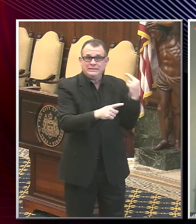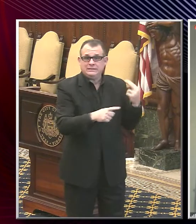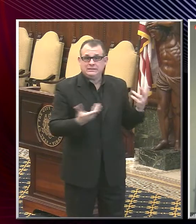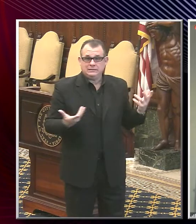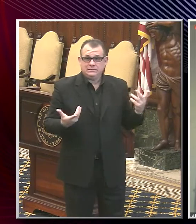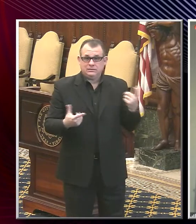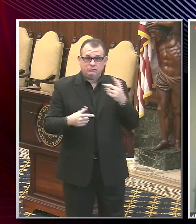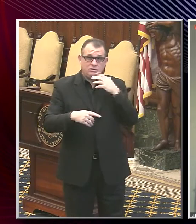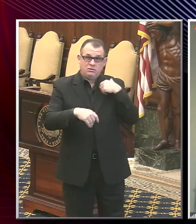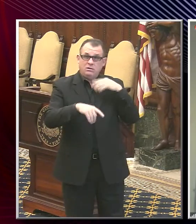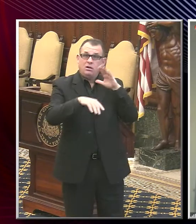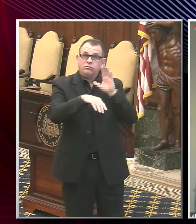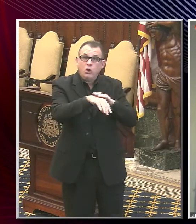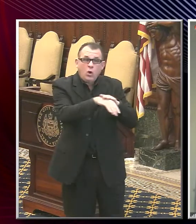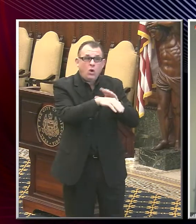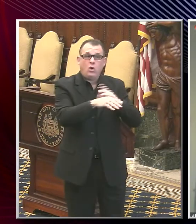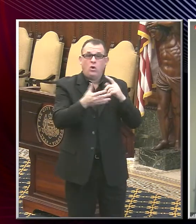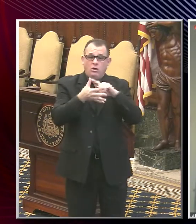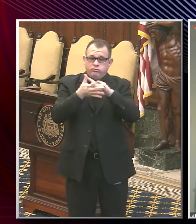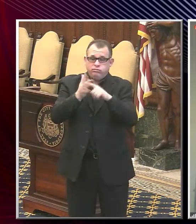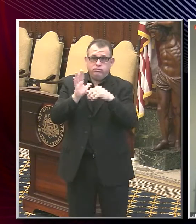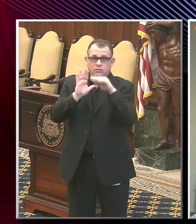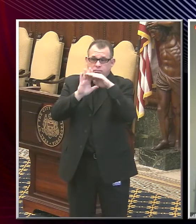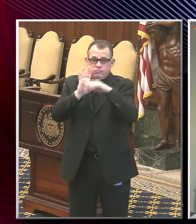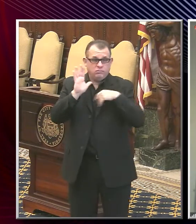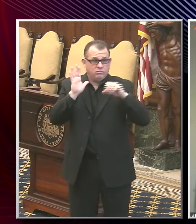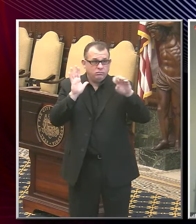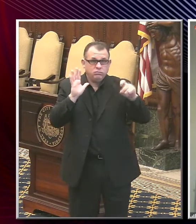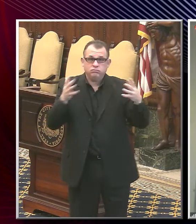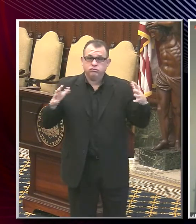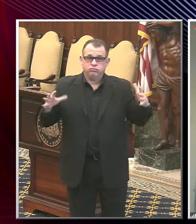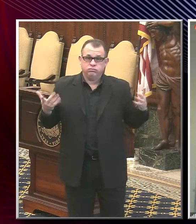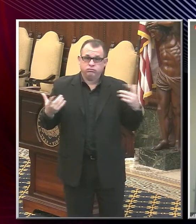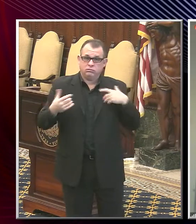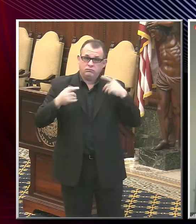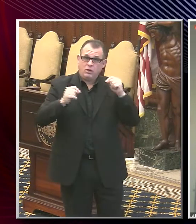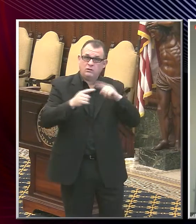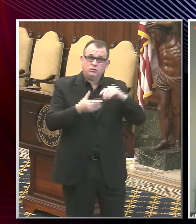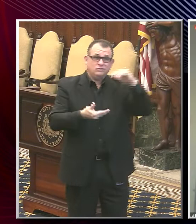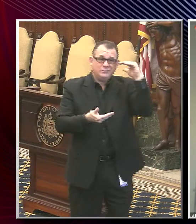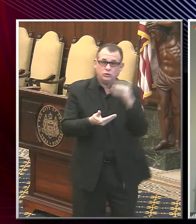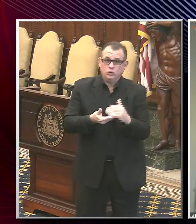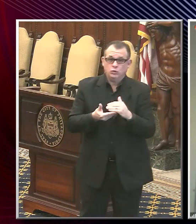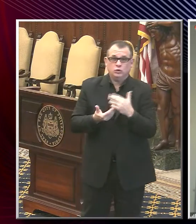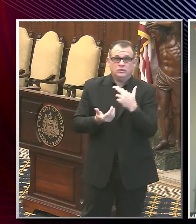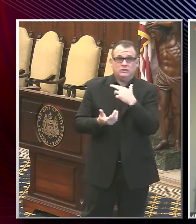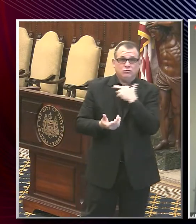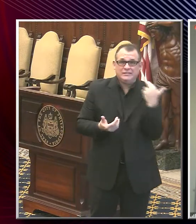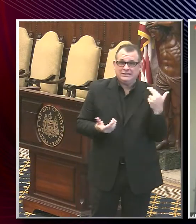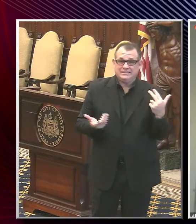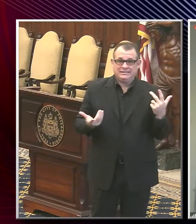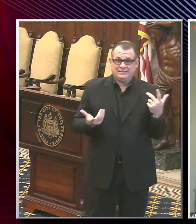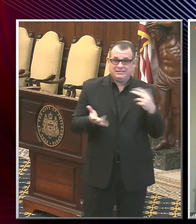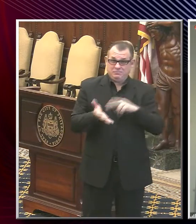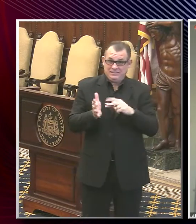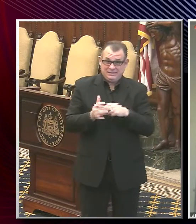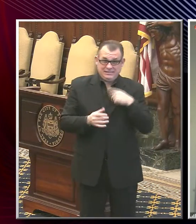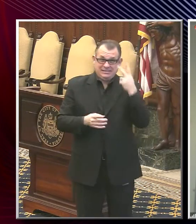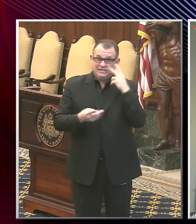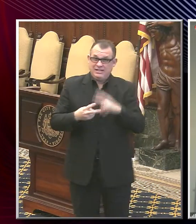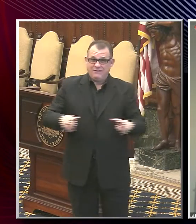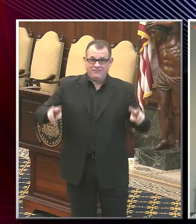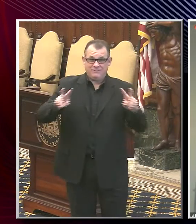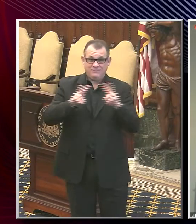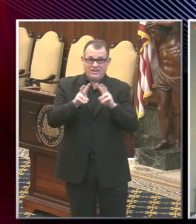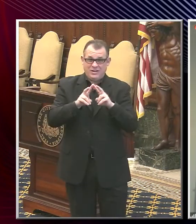precautions and assume that there's some risk, we're going to allow them to do that. We're going to try to minimize that risk, but that doesn't mean that I see the